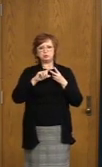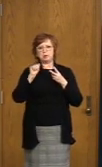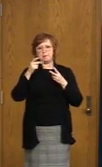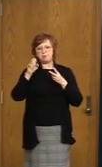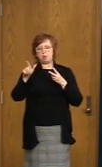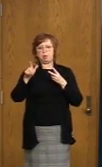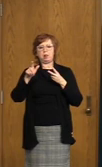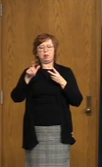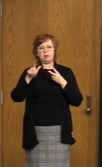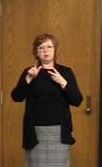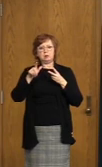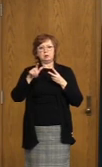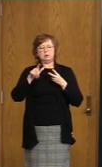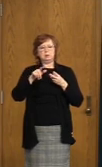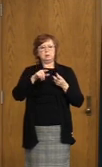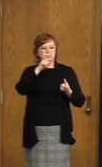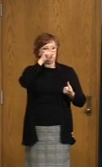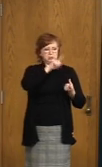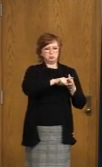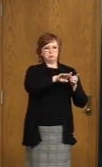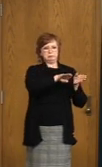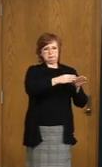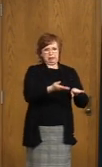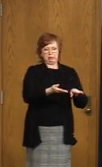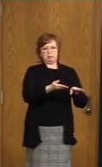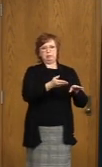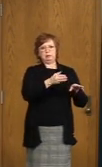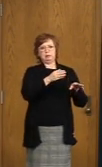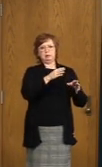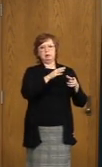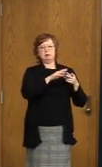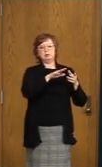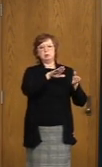But till such time that we start seeing a higher uptake